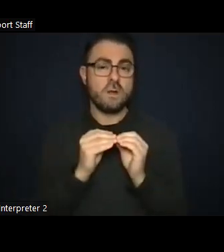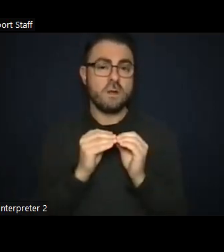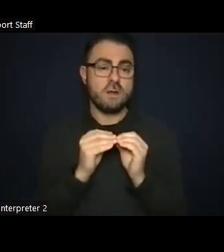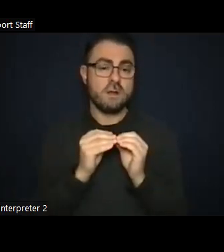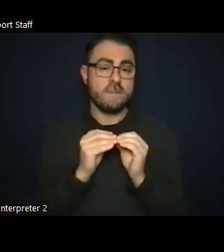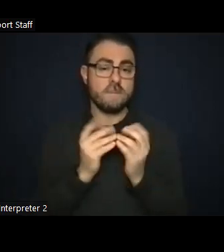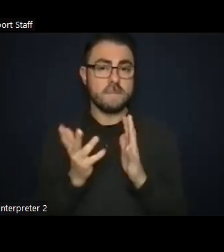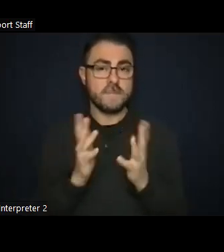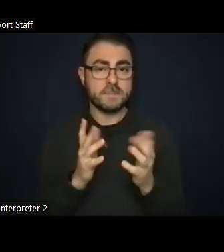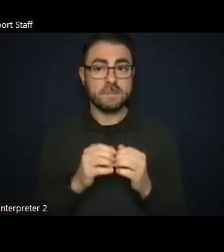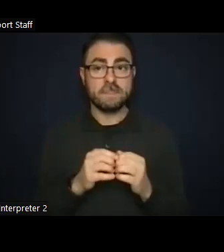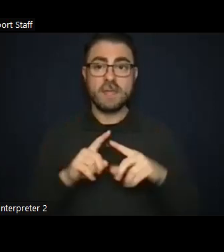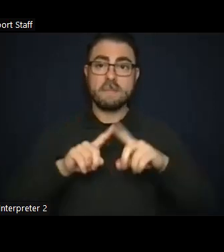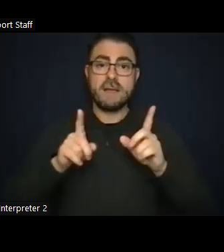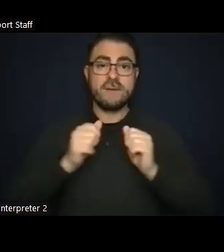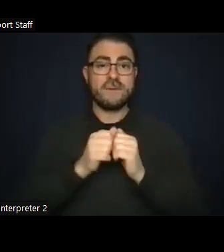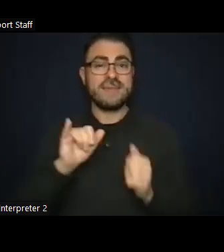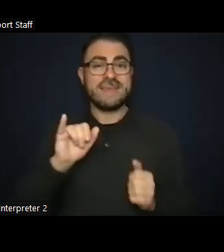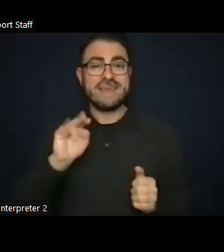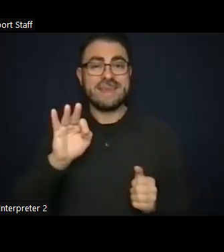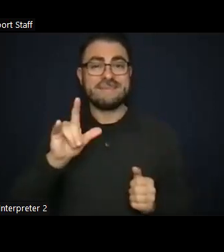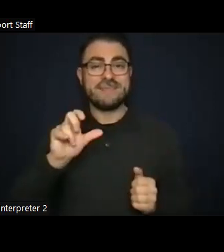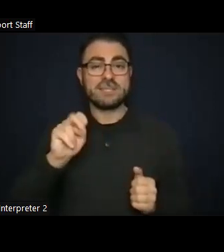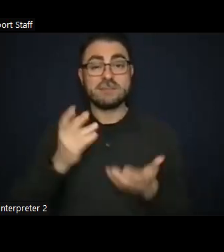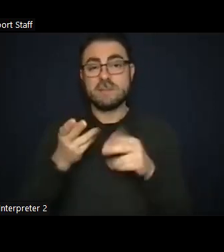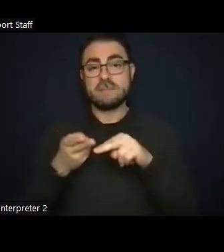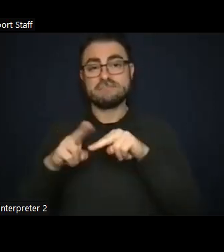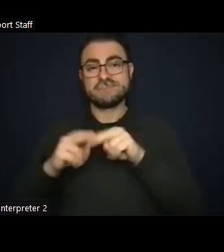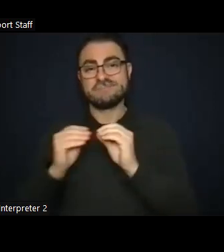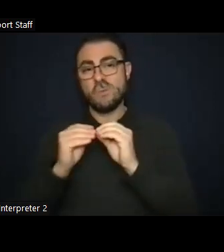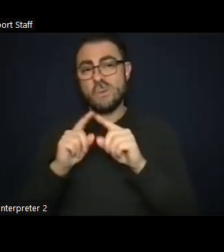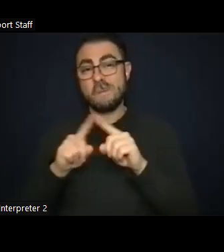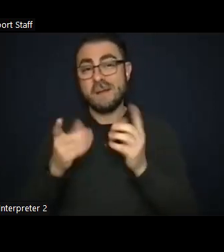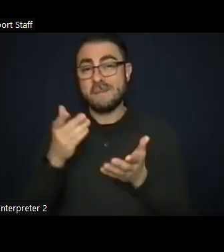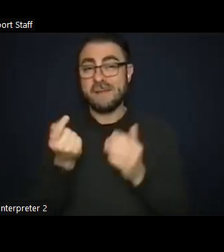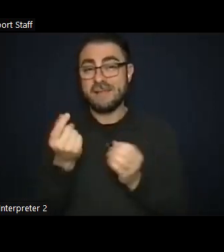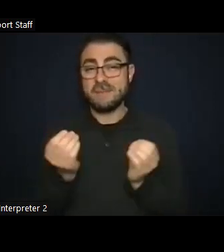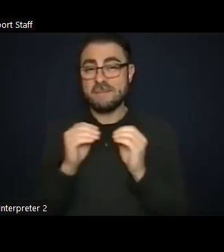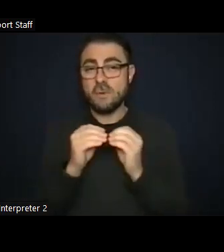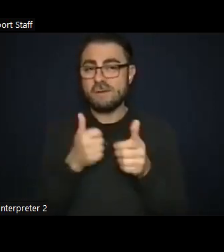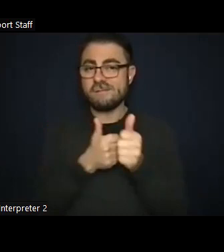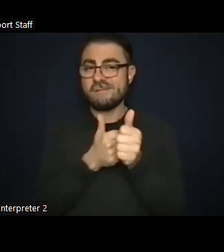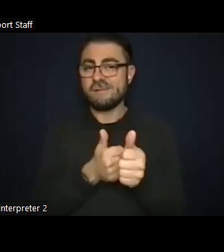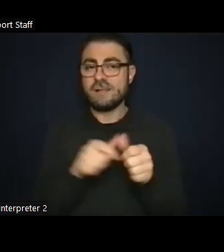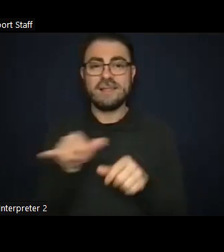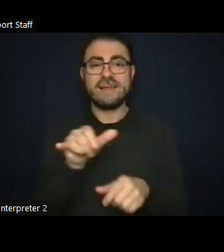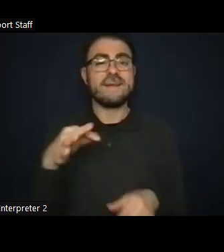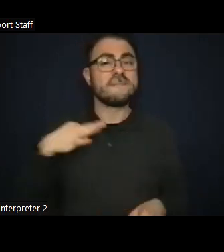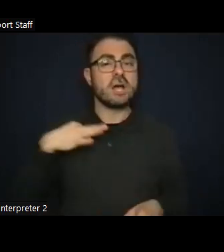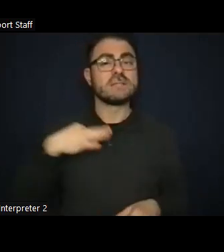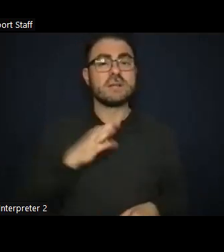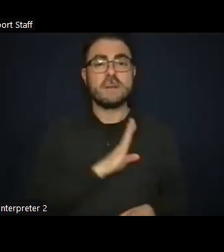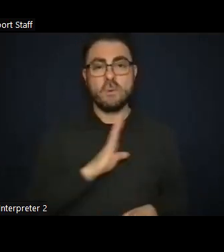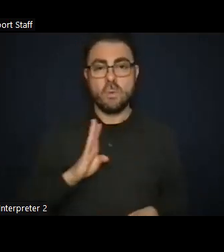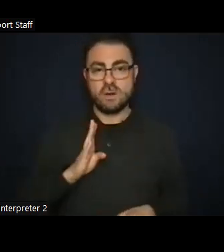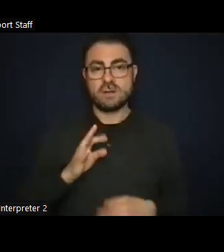and again, with inflation, we might want to think about a little bit more, but might be a little bit more in line about more of a volunteer board.